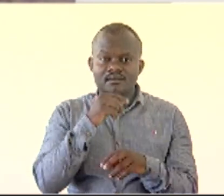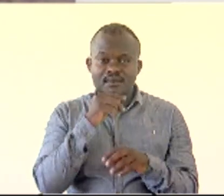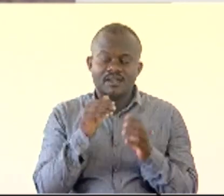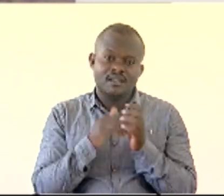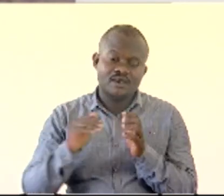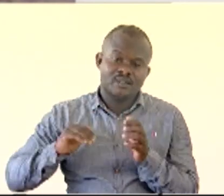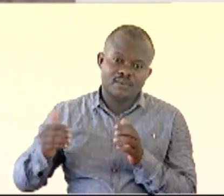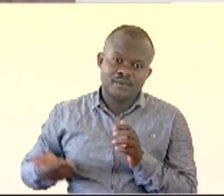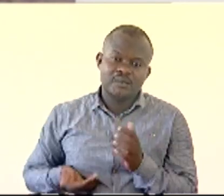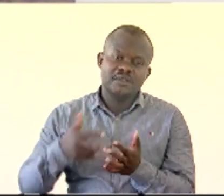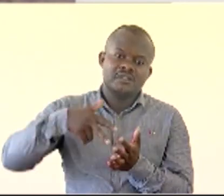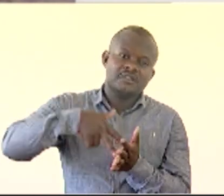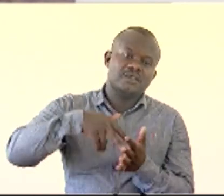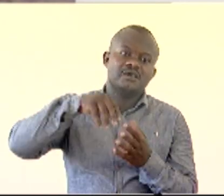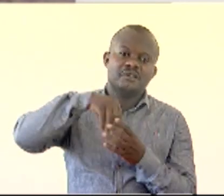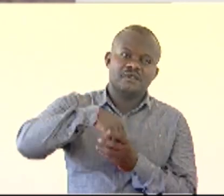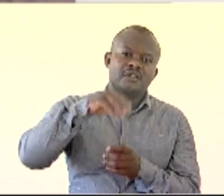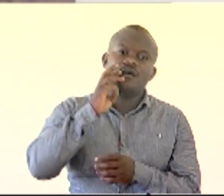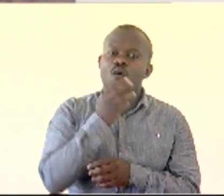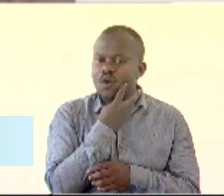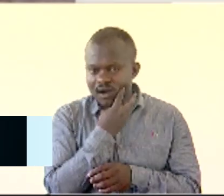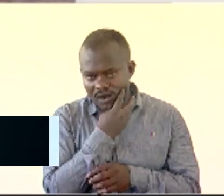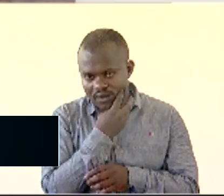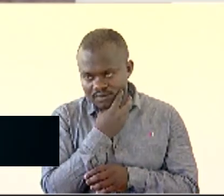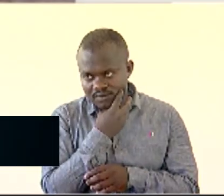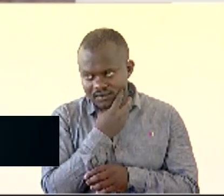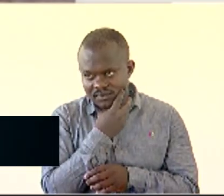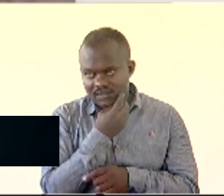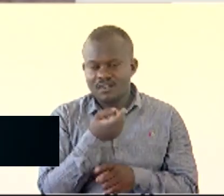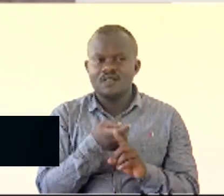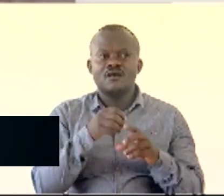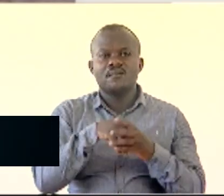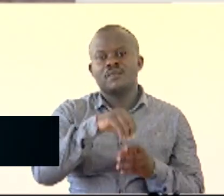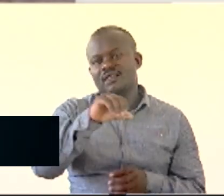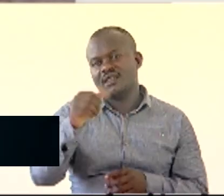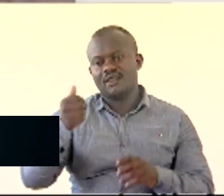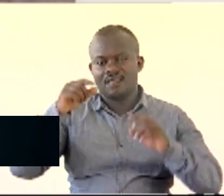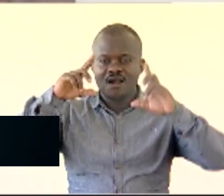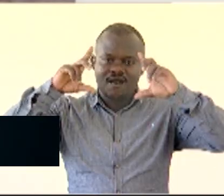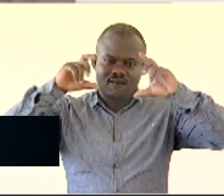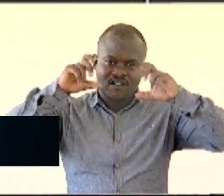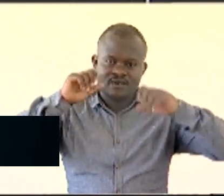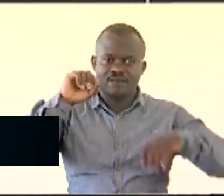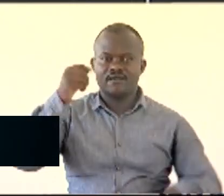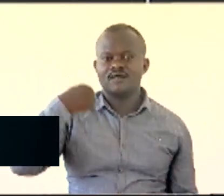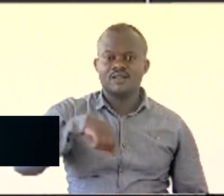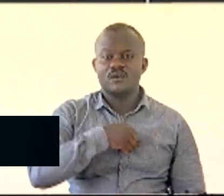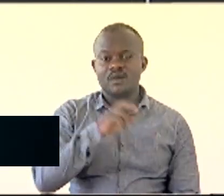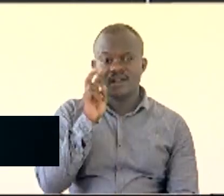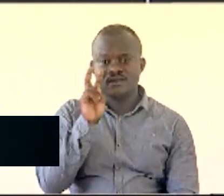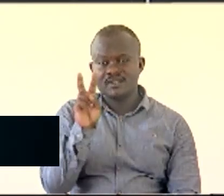and women standing in water. From the other photo we have seen first, we have